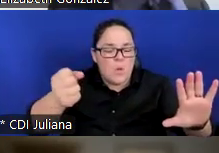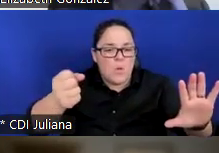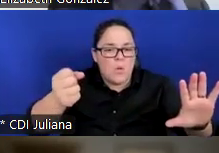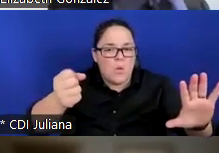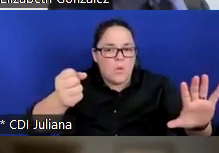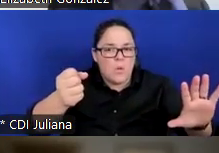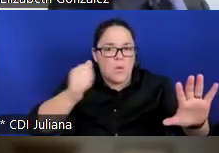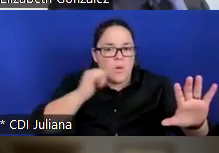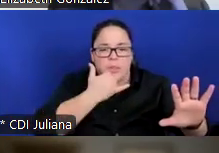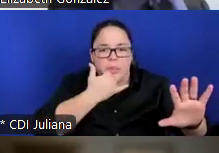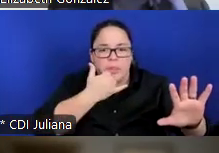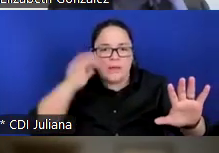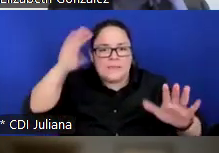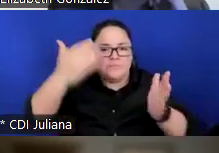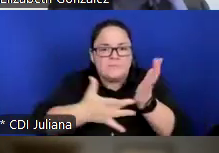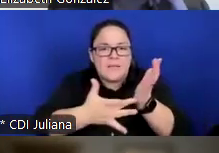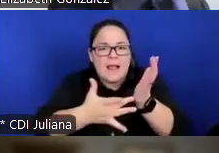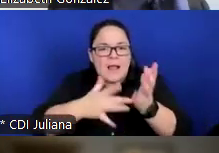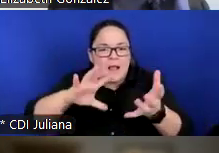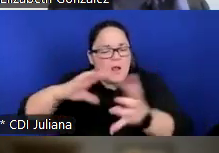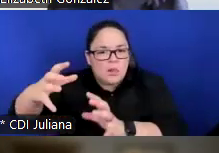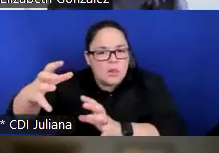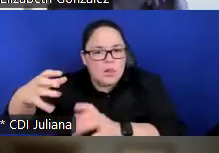there was some Spanish on the English channel then.